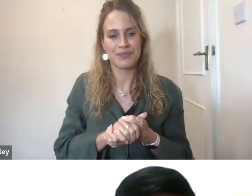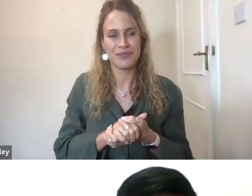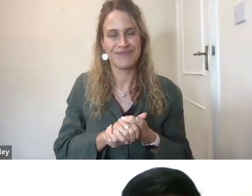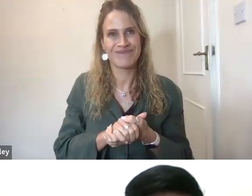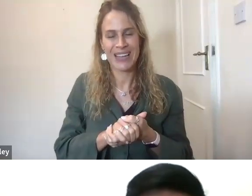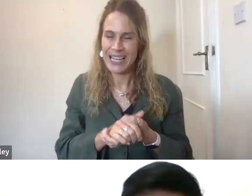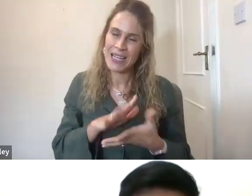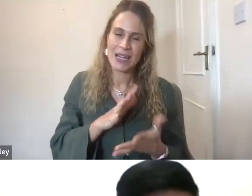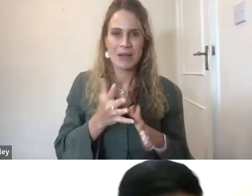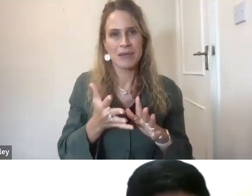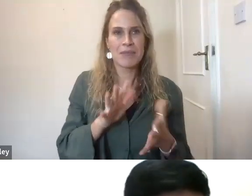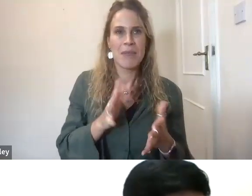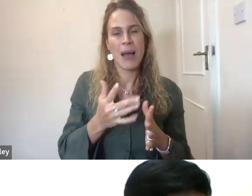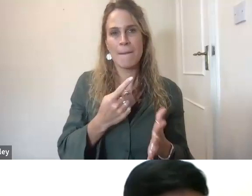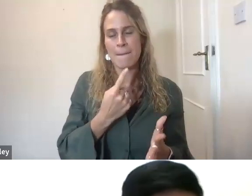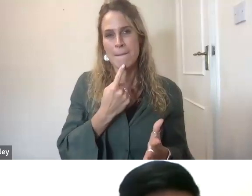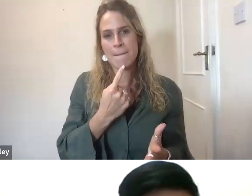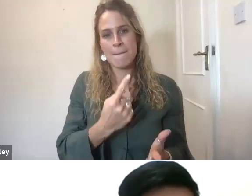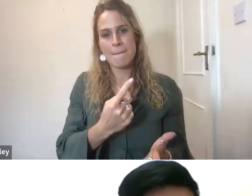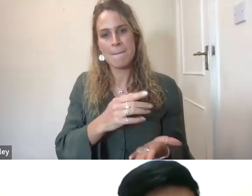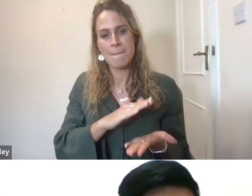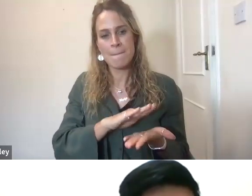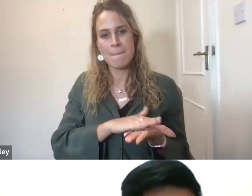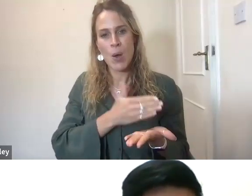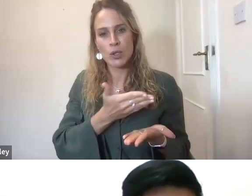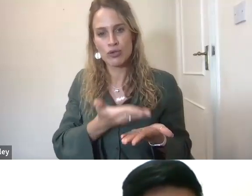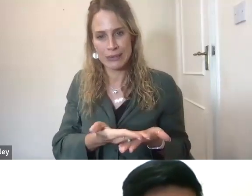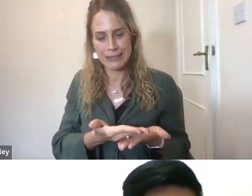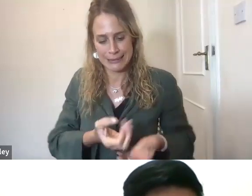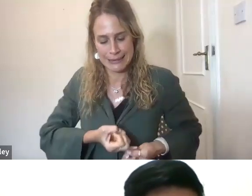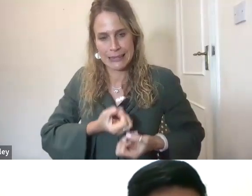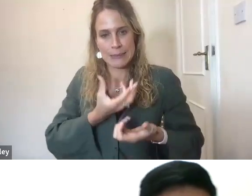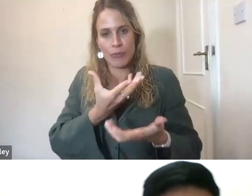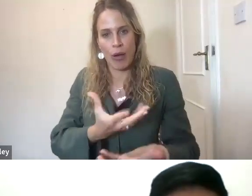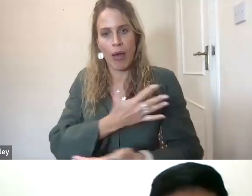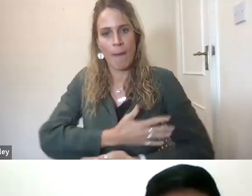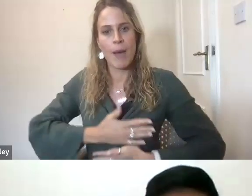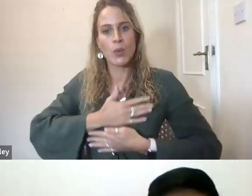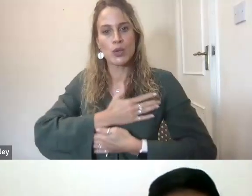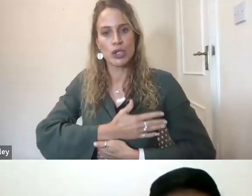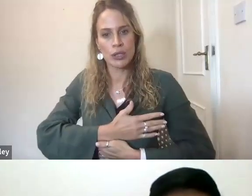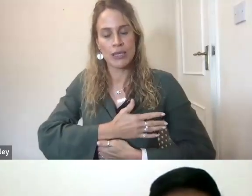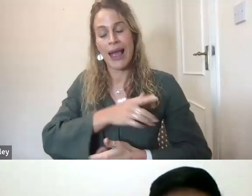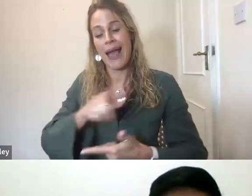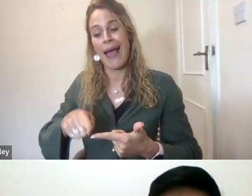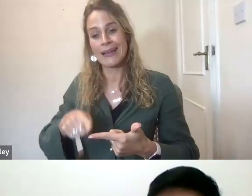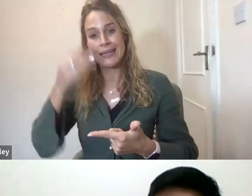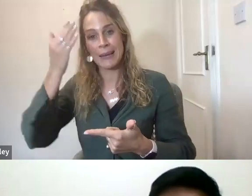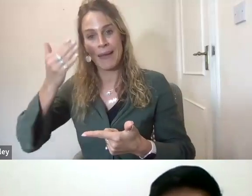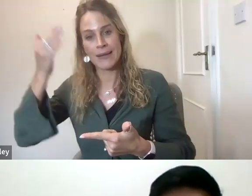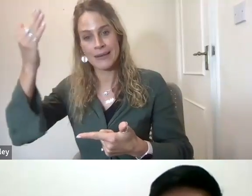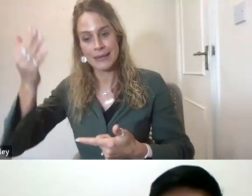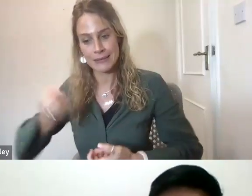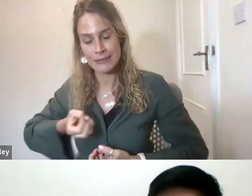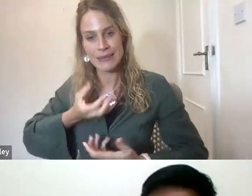the thing is, the poetry as an expression of emotion and imagination poses a special challenge from a